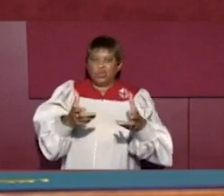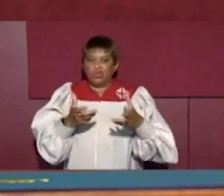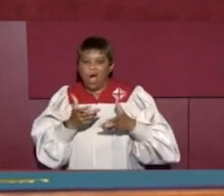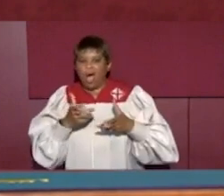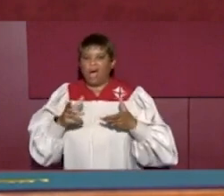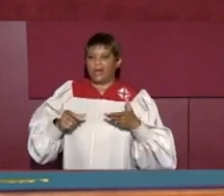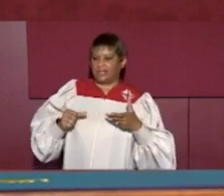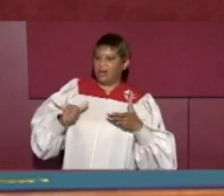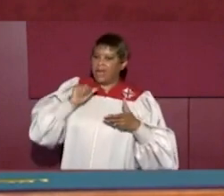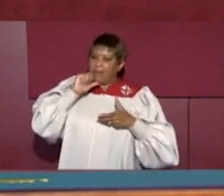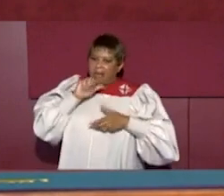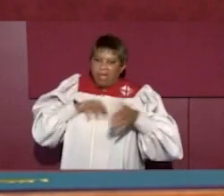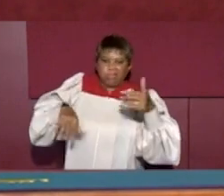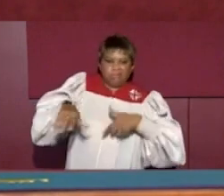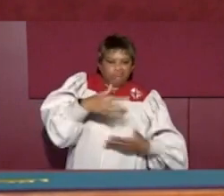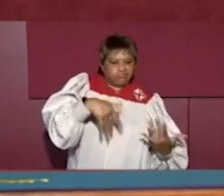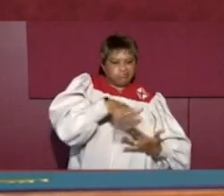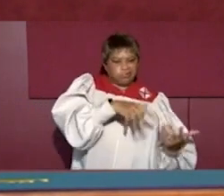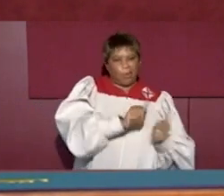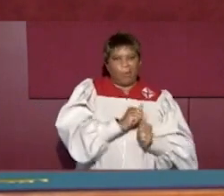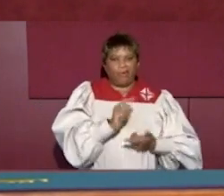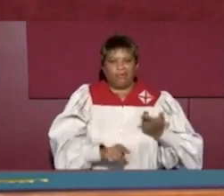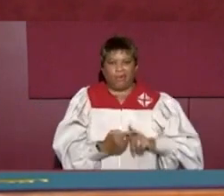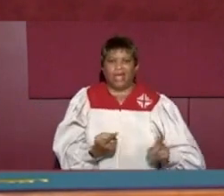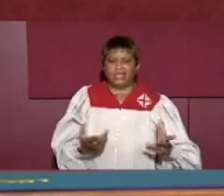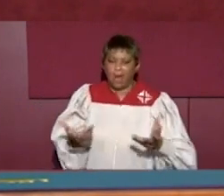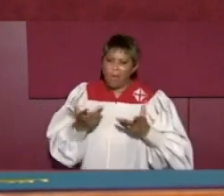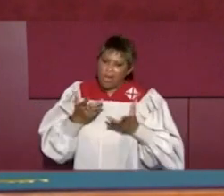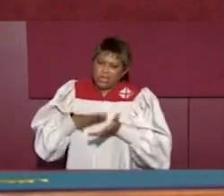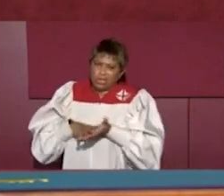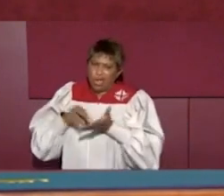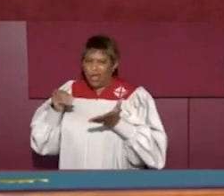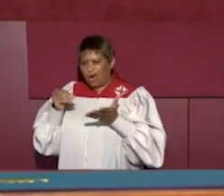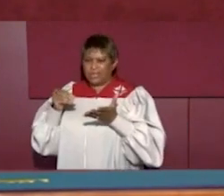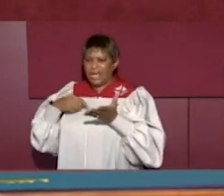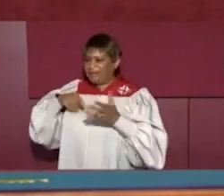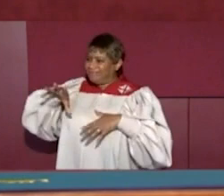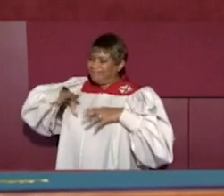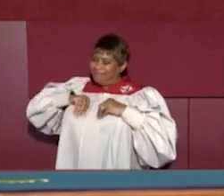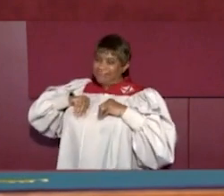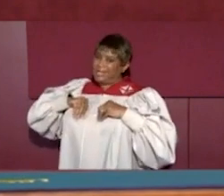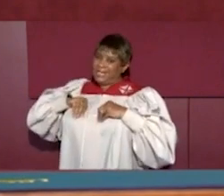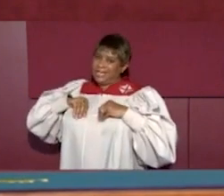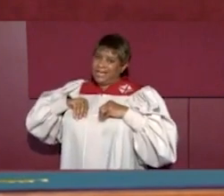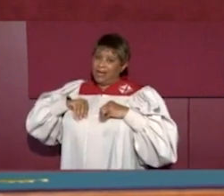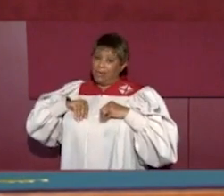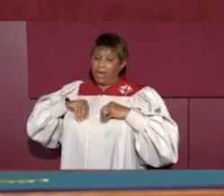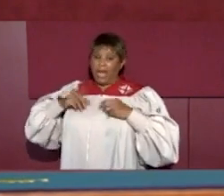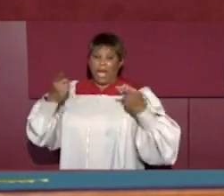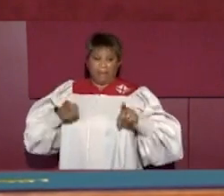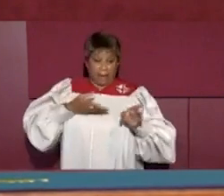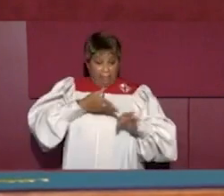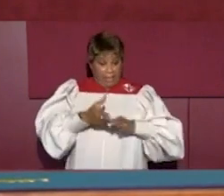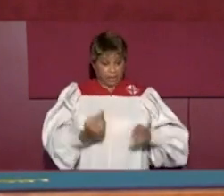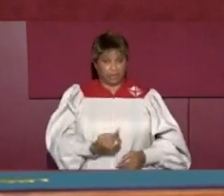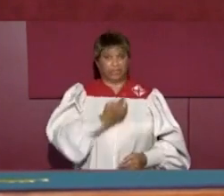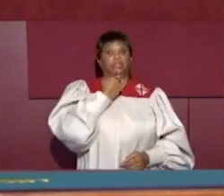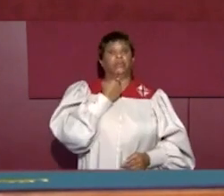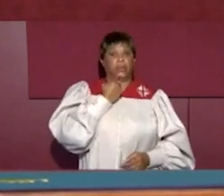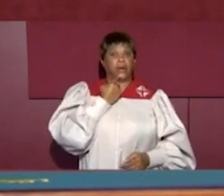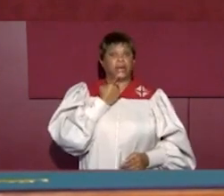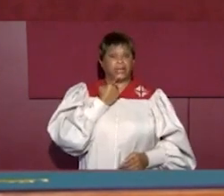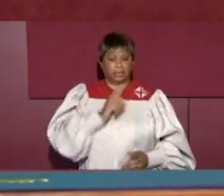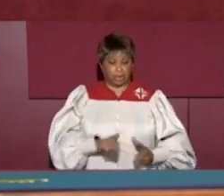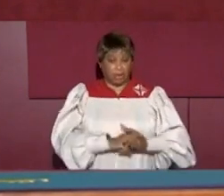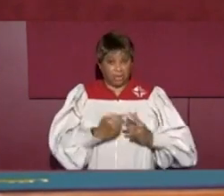not being able to hang out with your friends. So I want you to learn to suck these little disappointments up so that when a big disappointment comes, you'll be able to handle